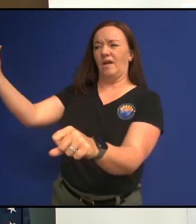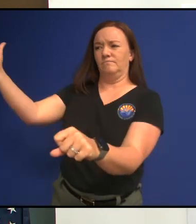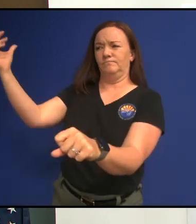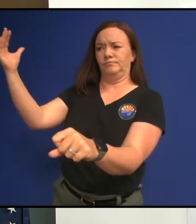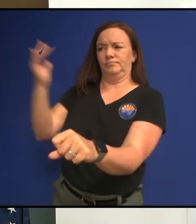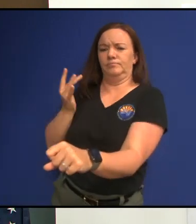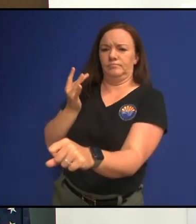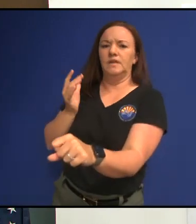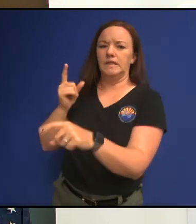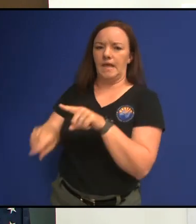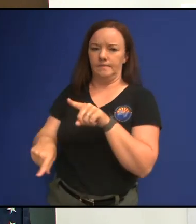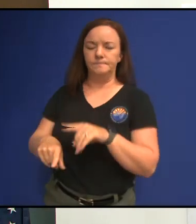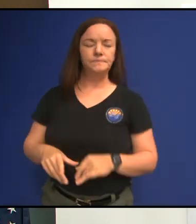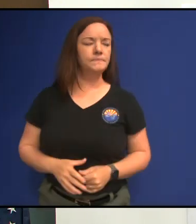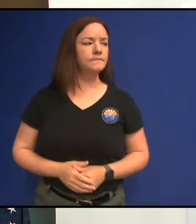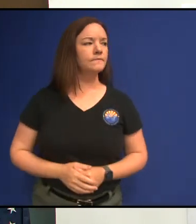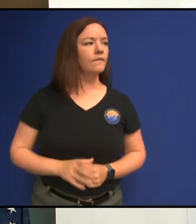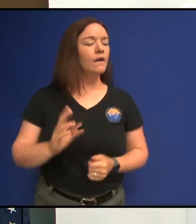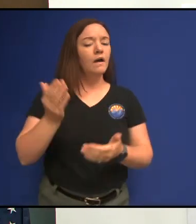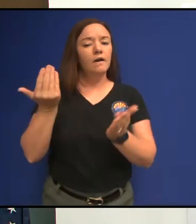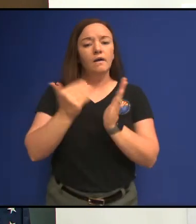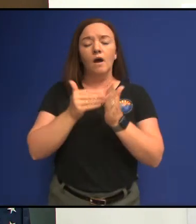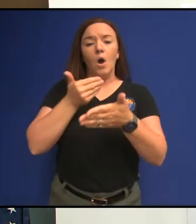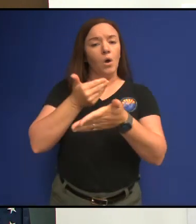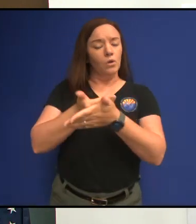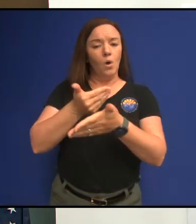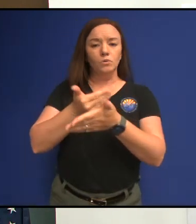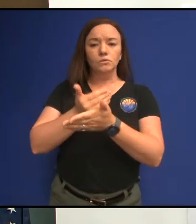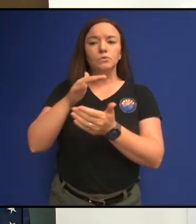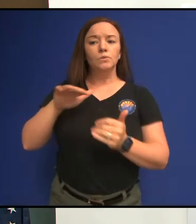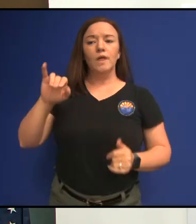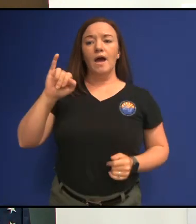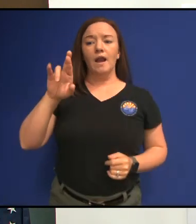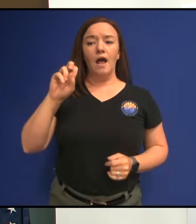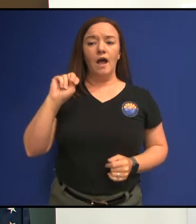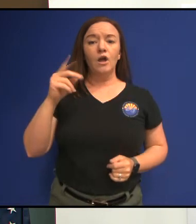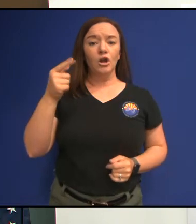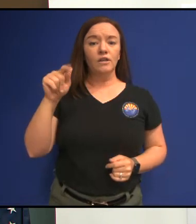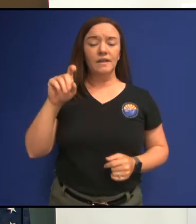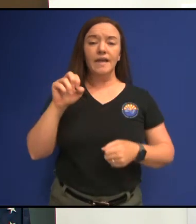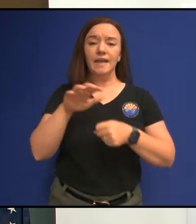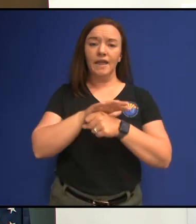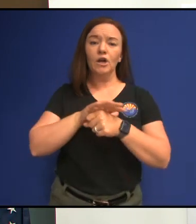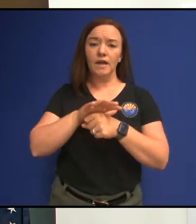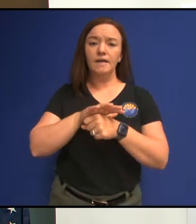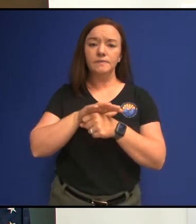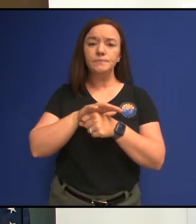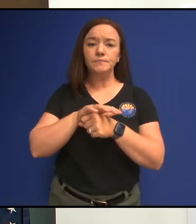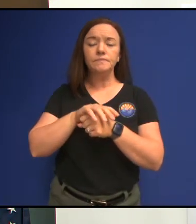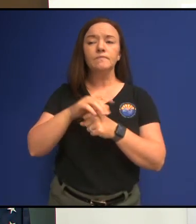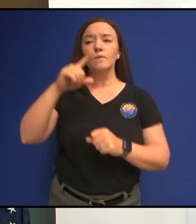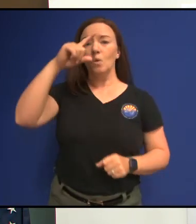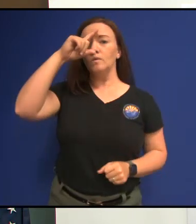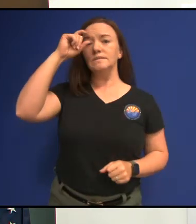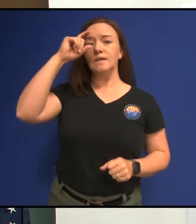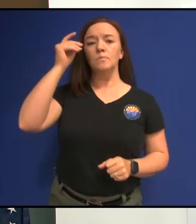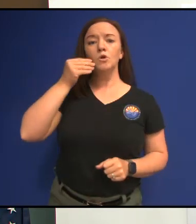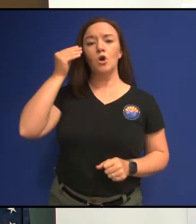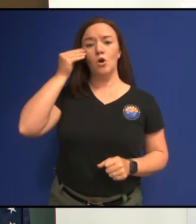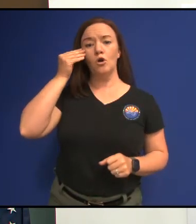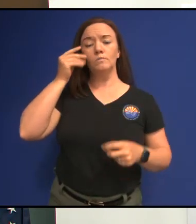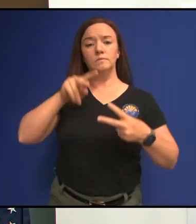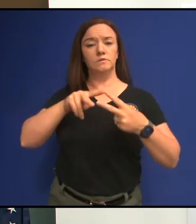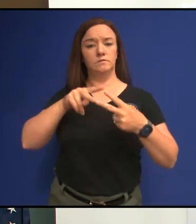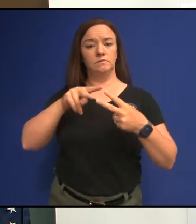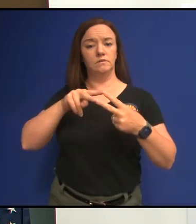this is very close proximity to the folks up in the Iron Gate area and the summer homes. So just folks be